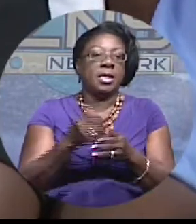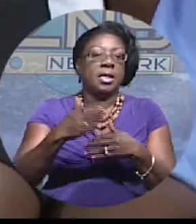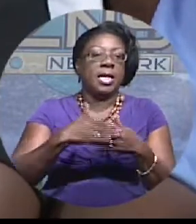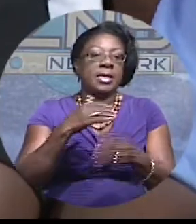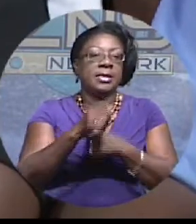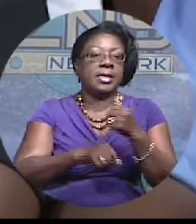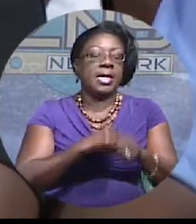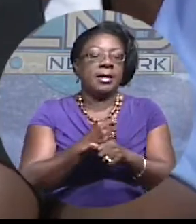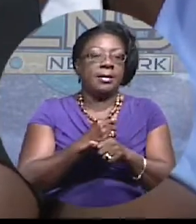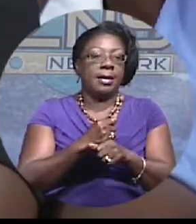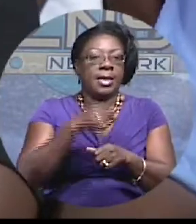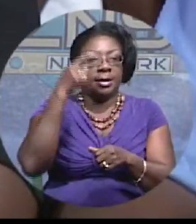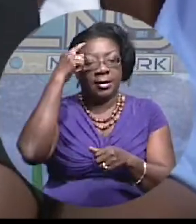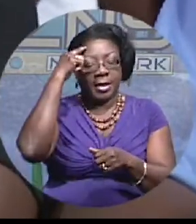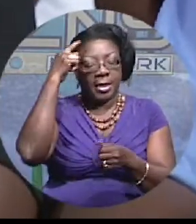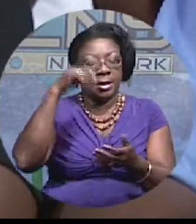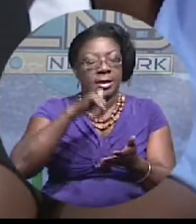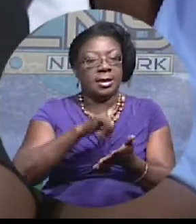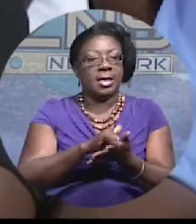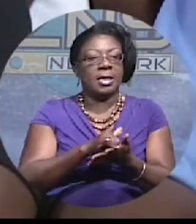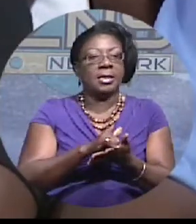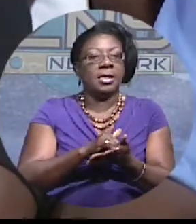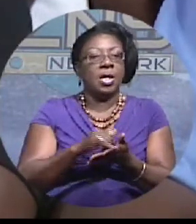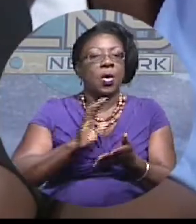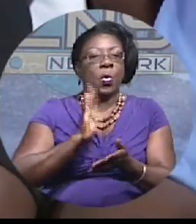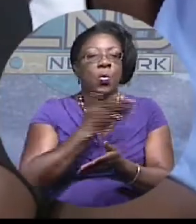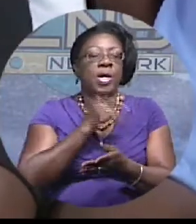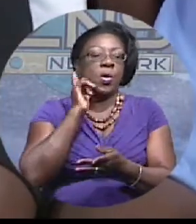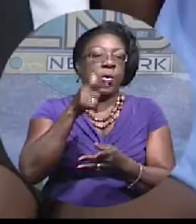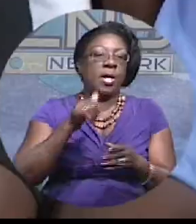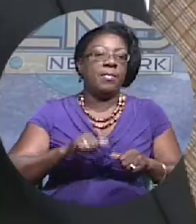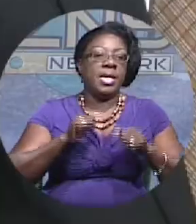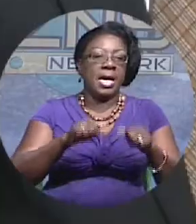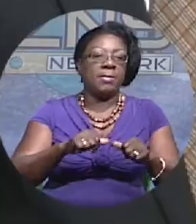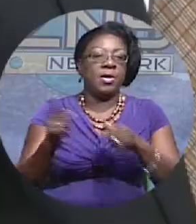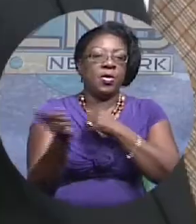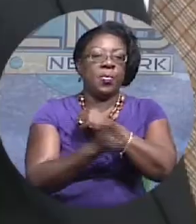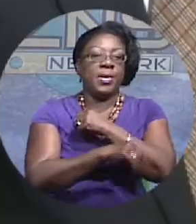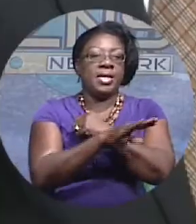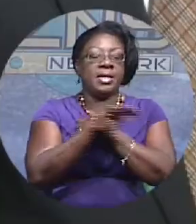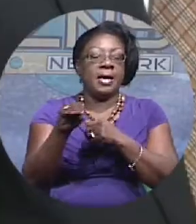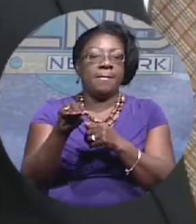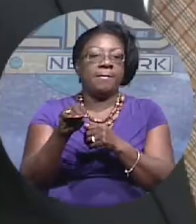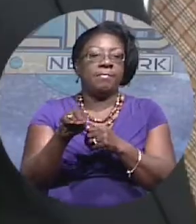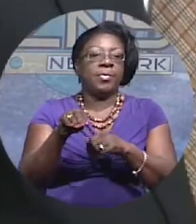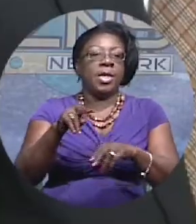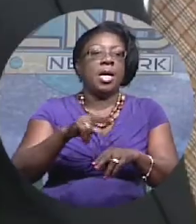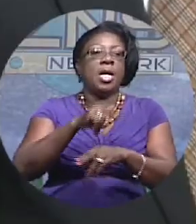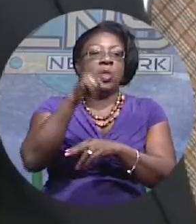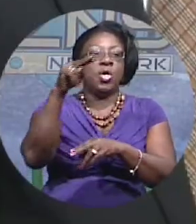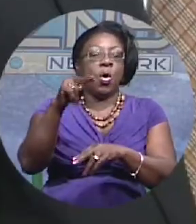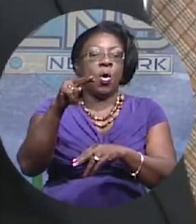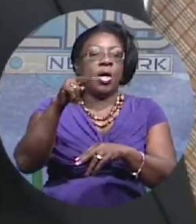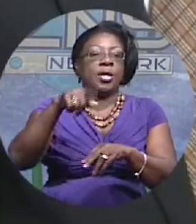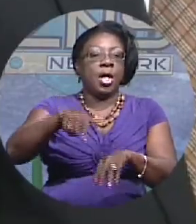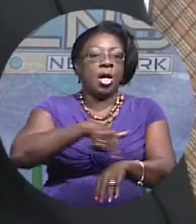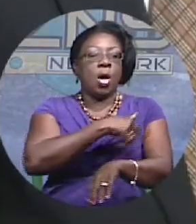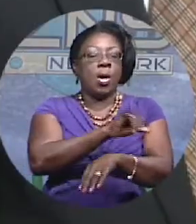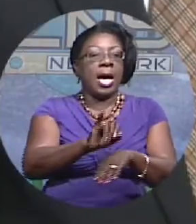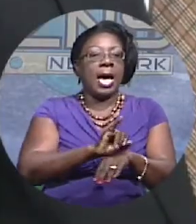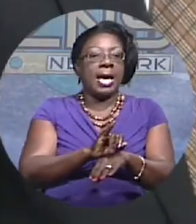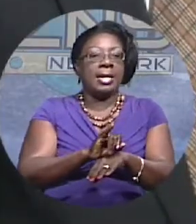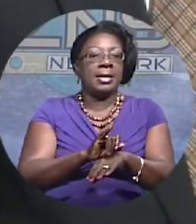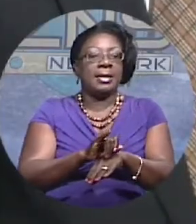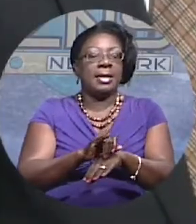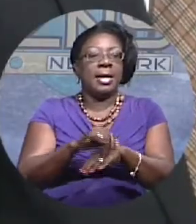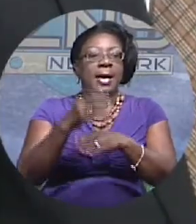year. And I think in neutral ground, we will definitely be able to beat them. And the North Long Island High School basketball tournament isn't until